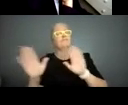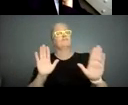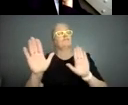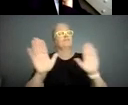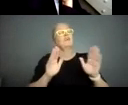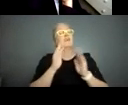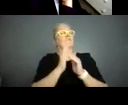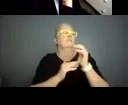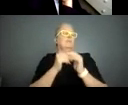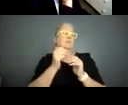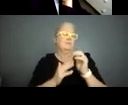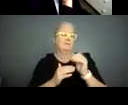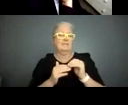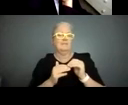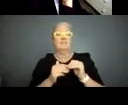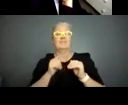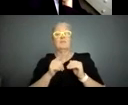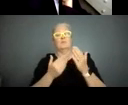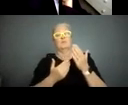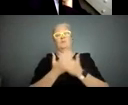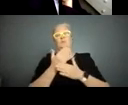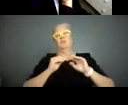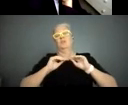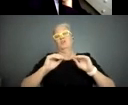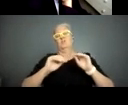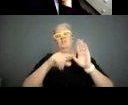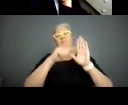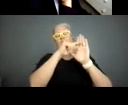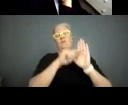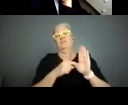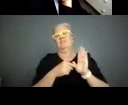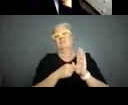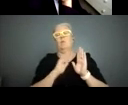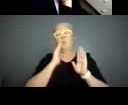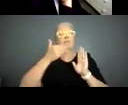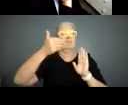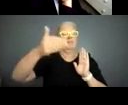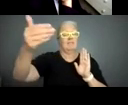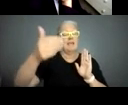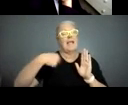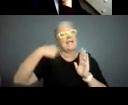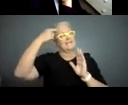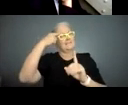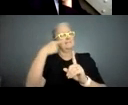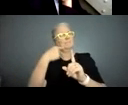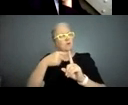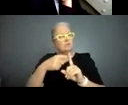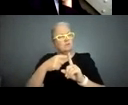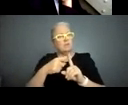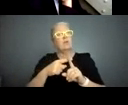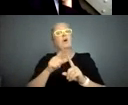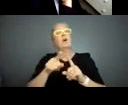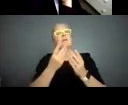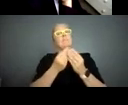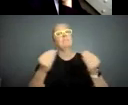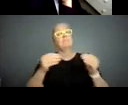are going to happen with the new education policy in place. And I'm quite hopeful that more and more children will come back